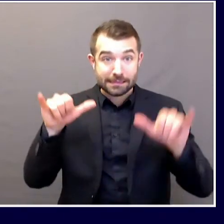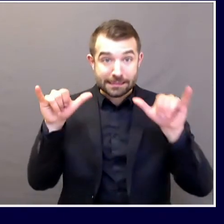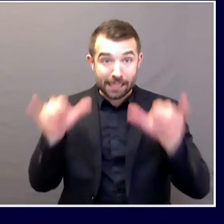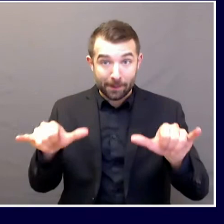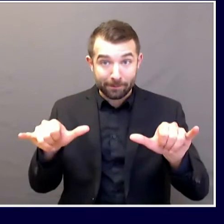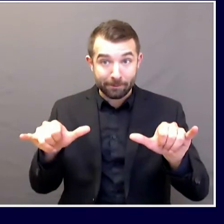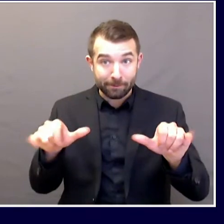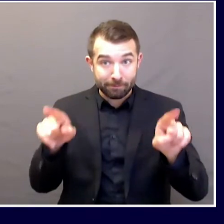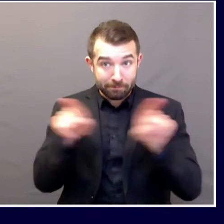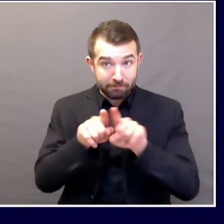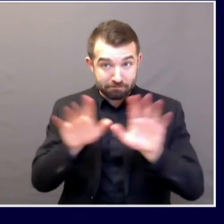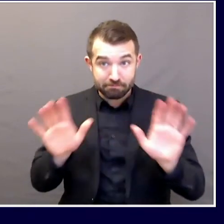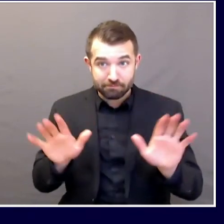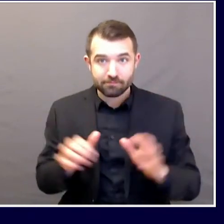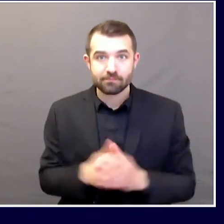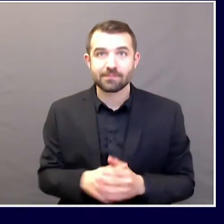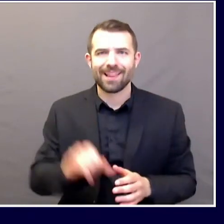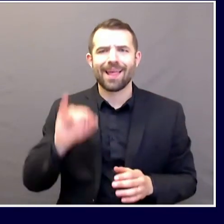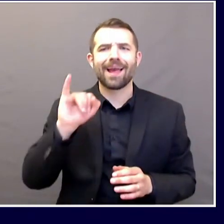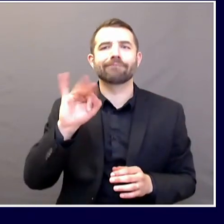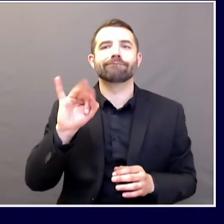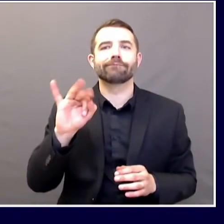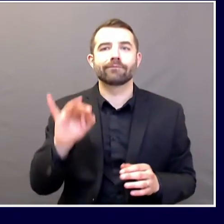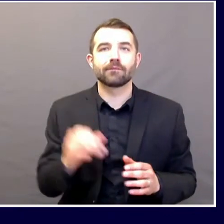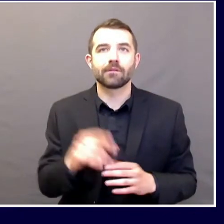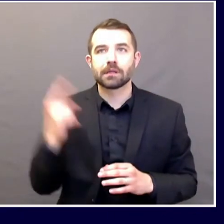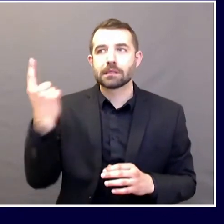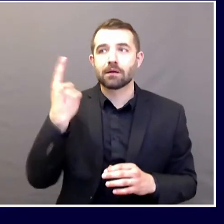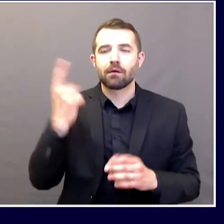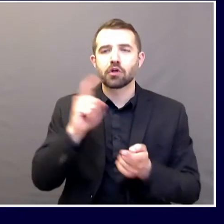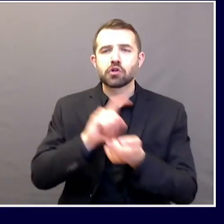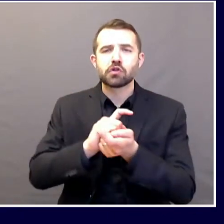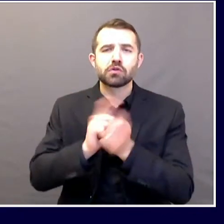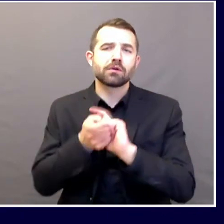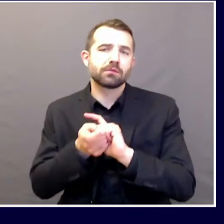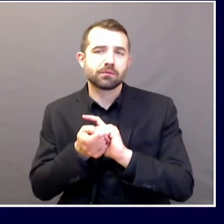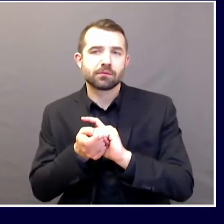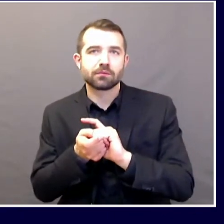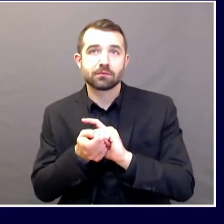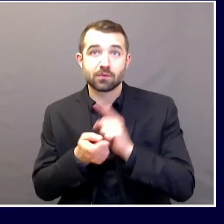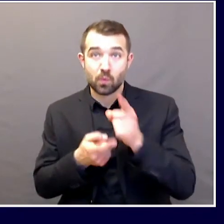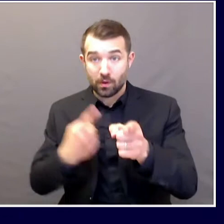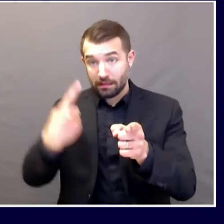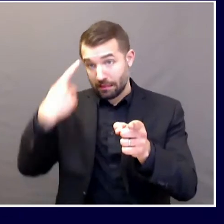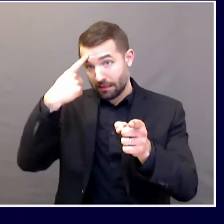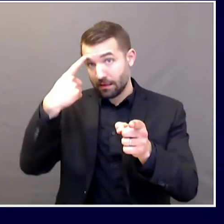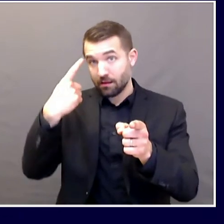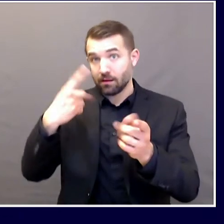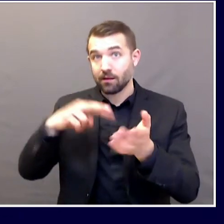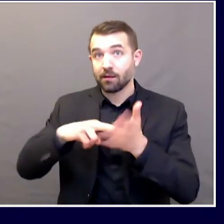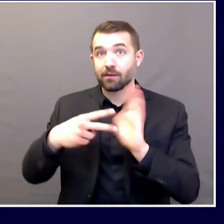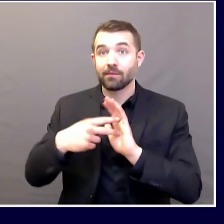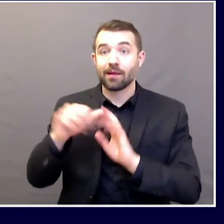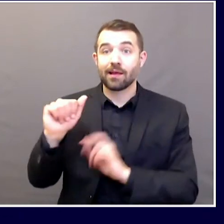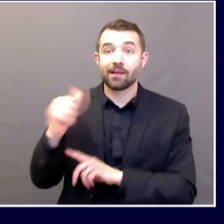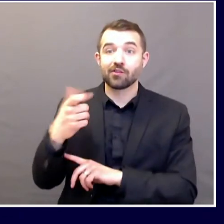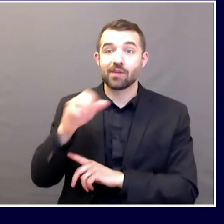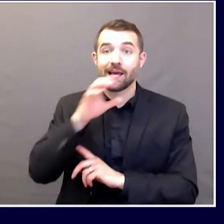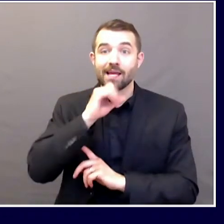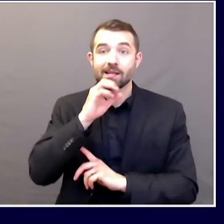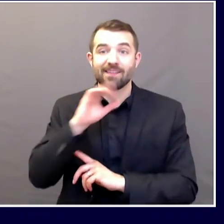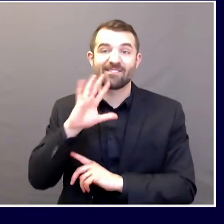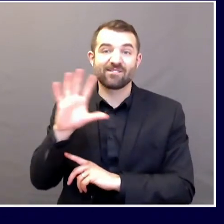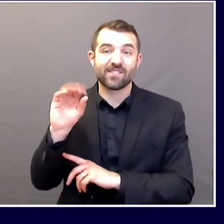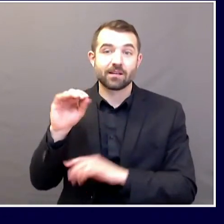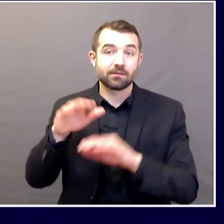If something was to happen, would it just be bumping up people that are 50 and up a little bit sooner than April? Would that be the next logical step that would